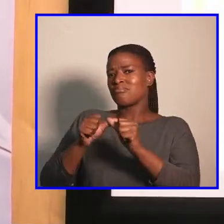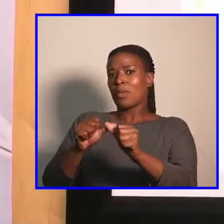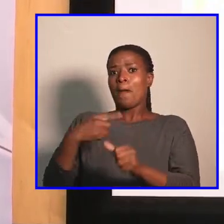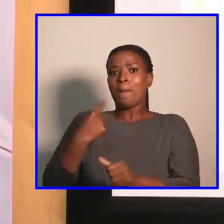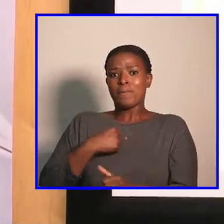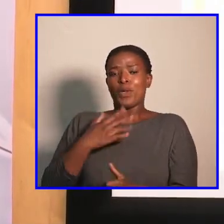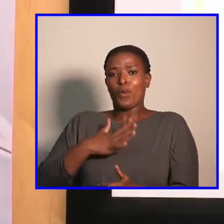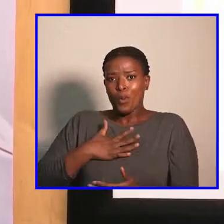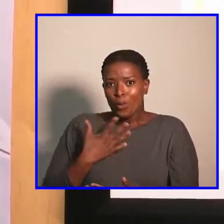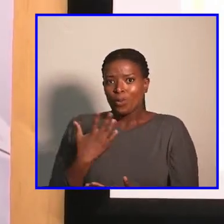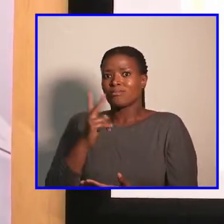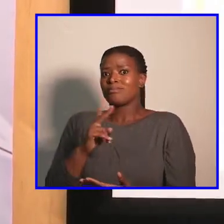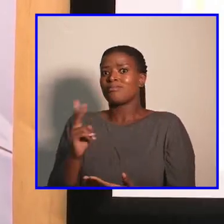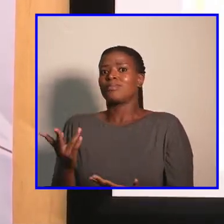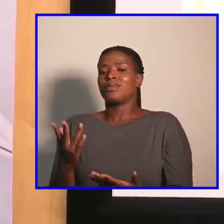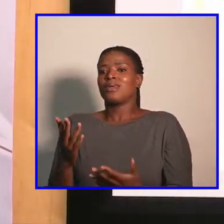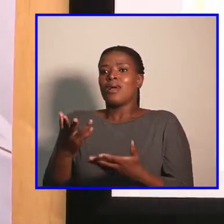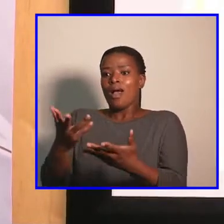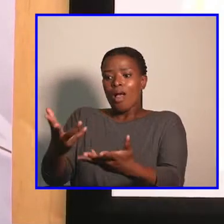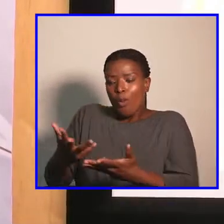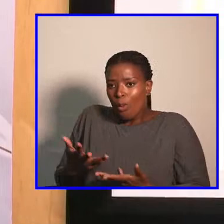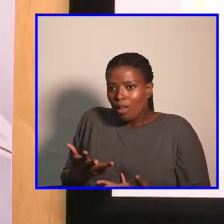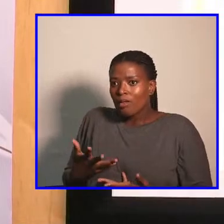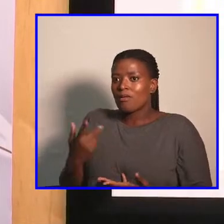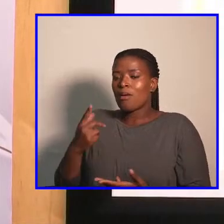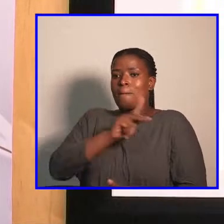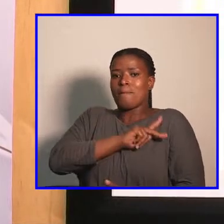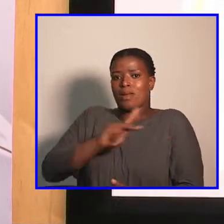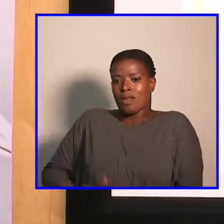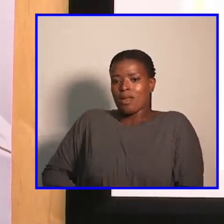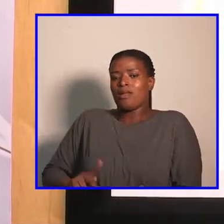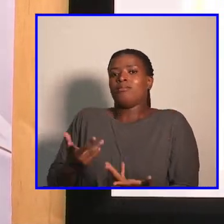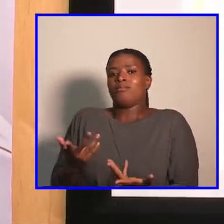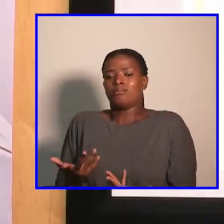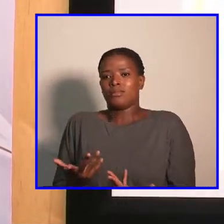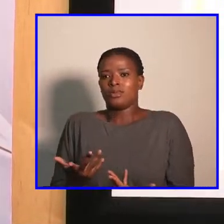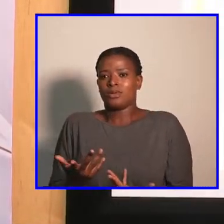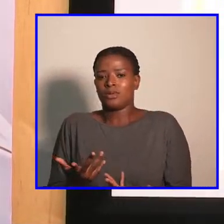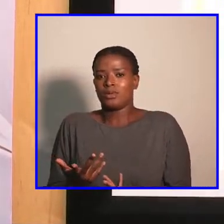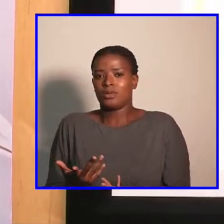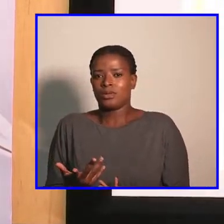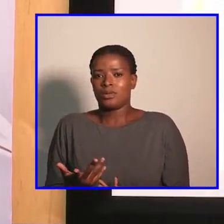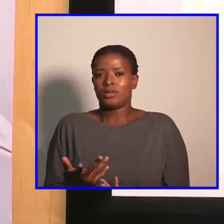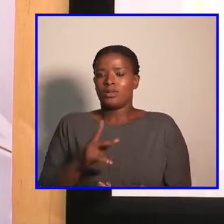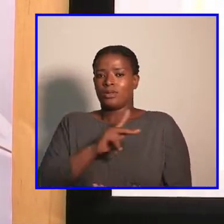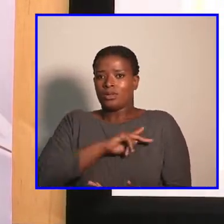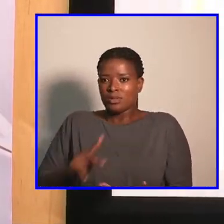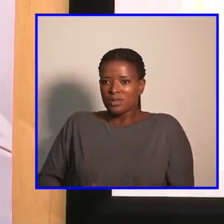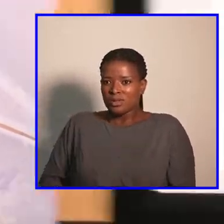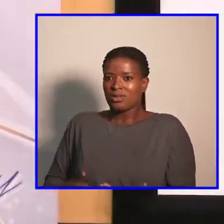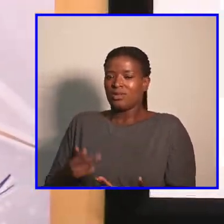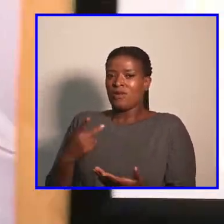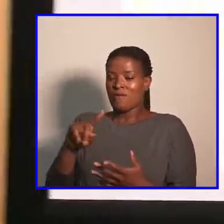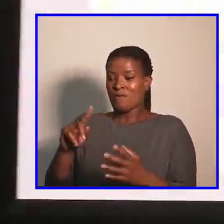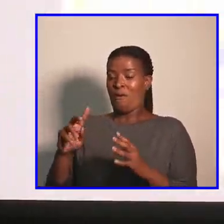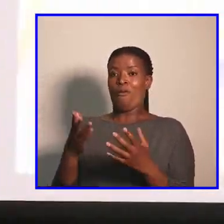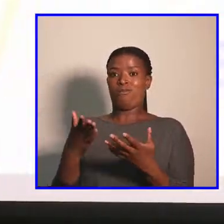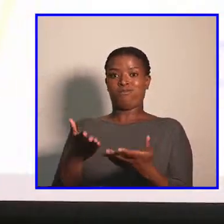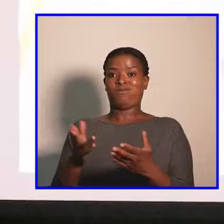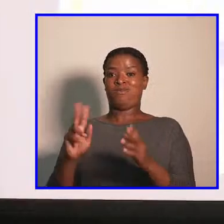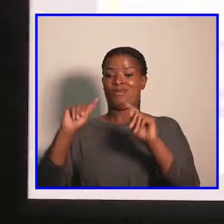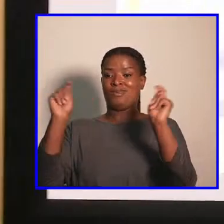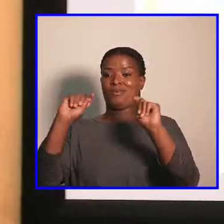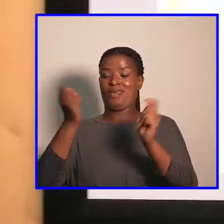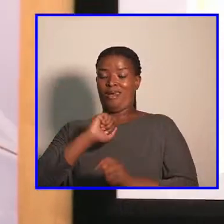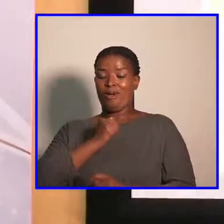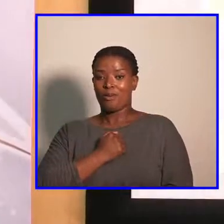this moment to welcome our President to our ceremony, and